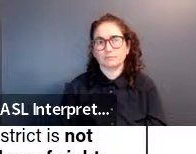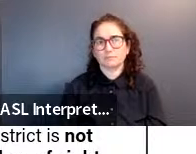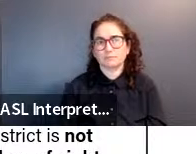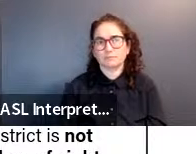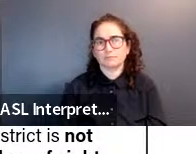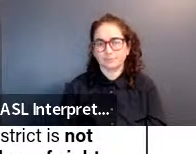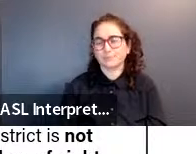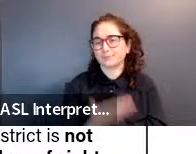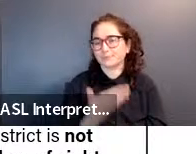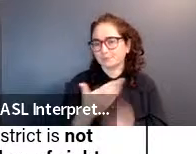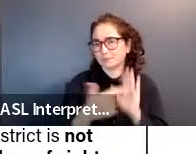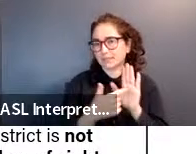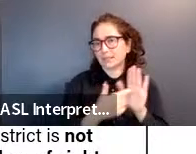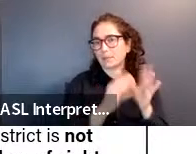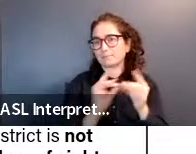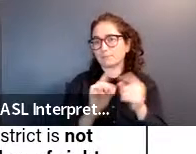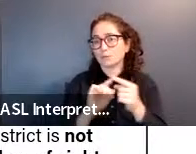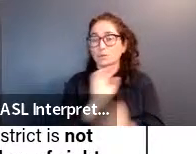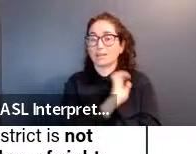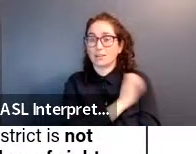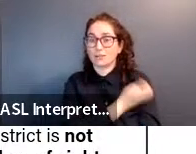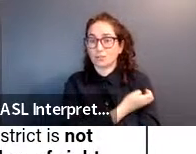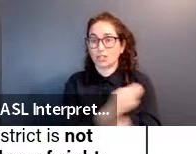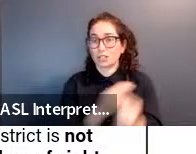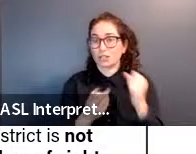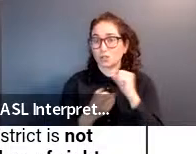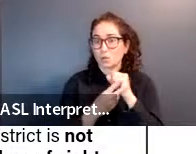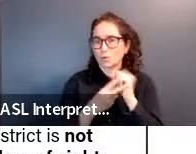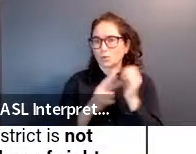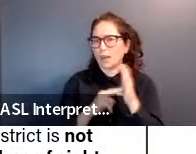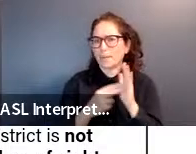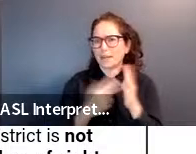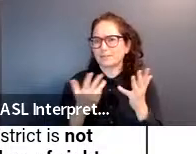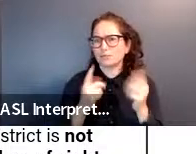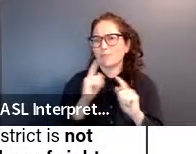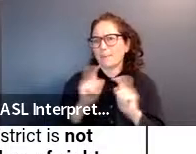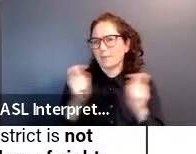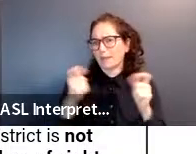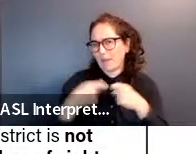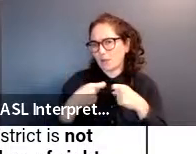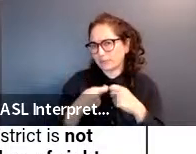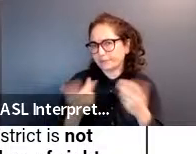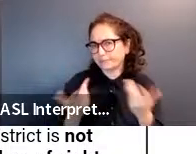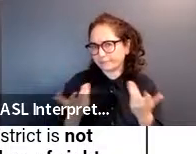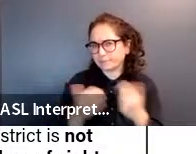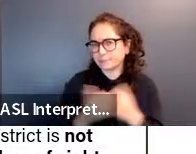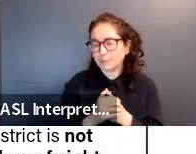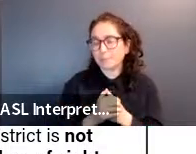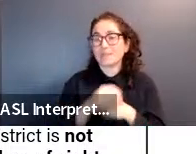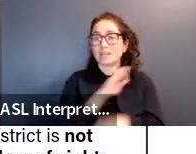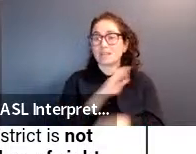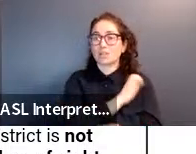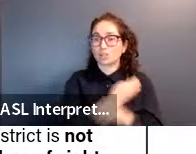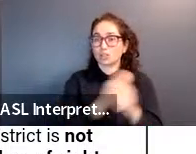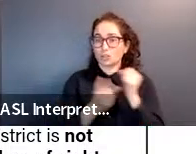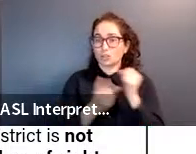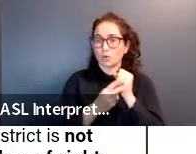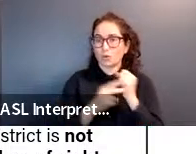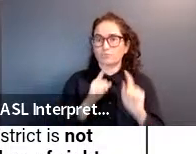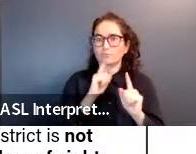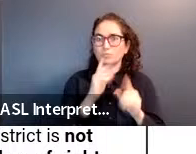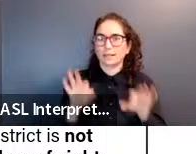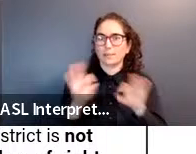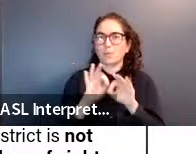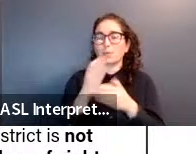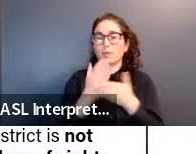The next example pertains to energy storage. And by this, I essentially mean big batteries. Energy storage is a key component of a